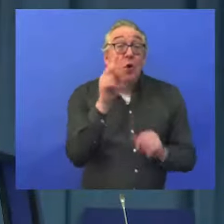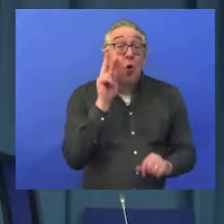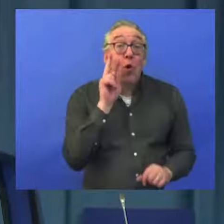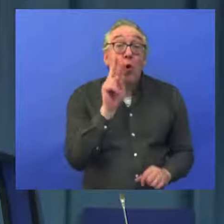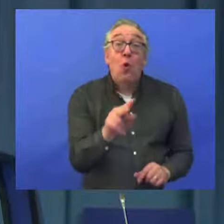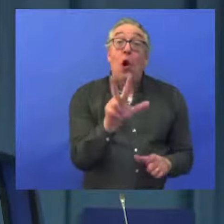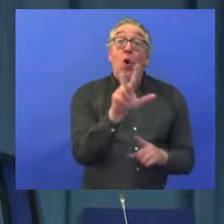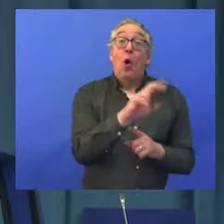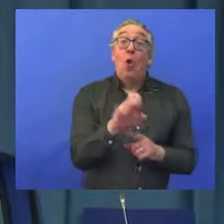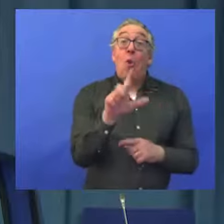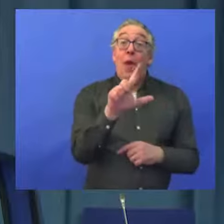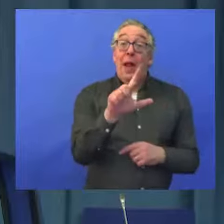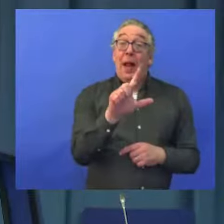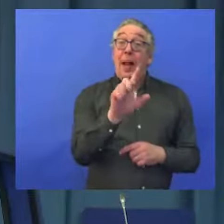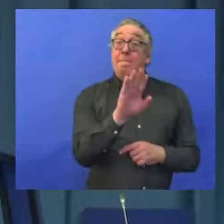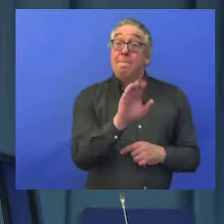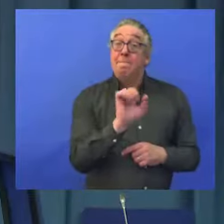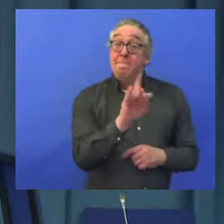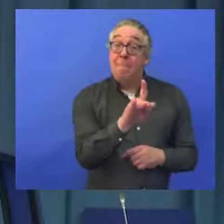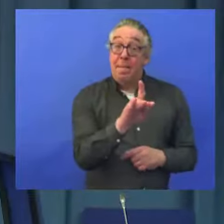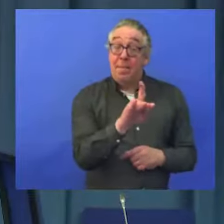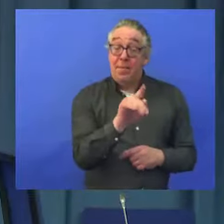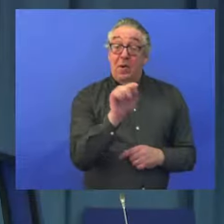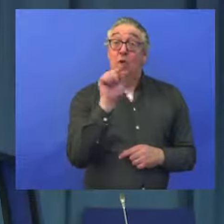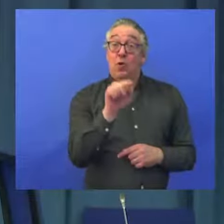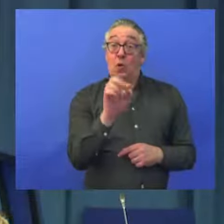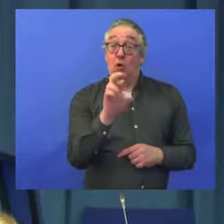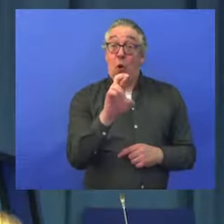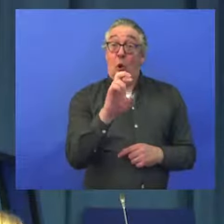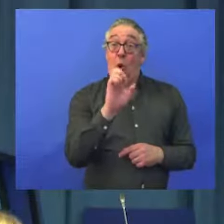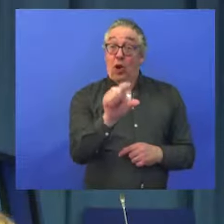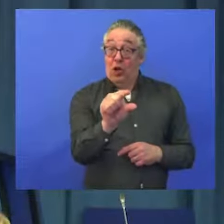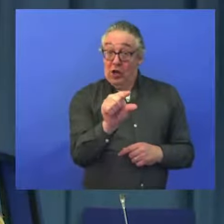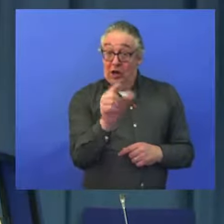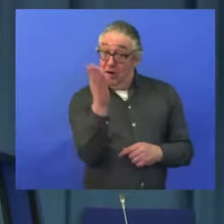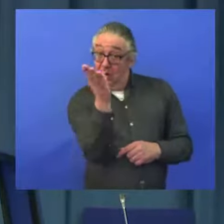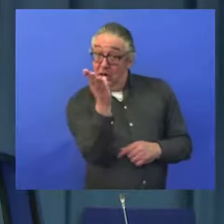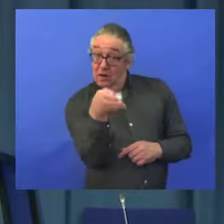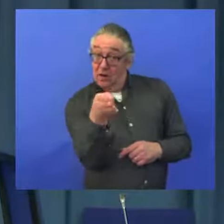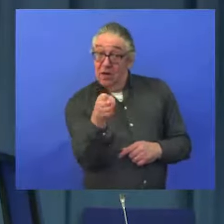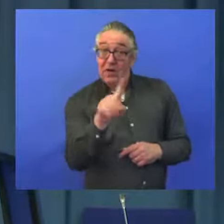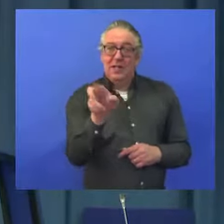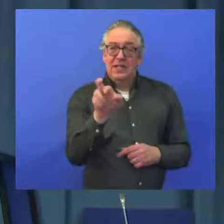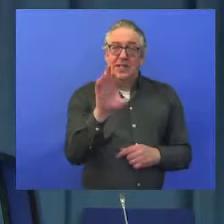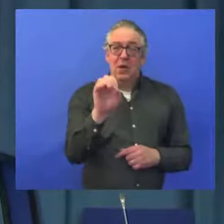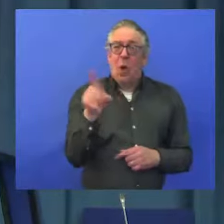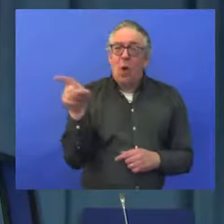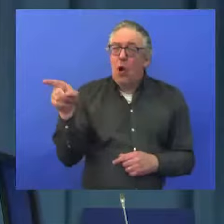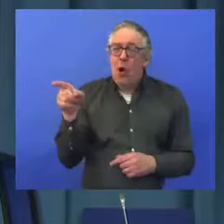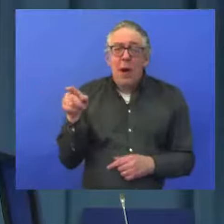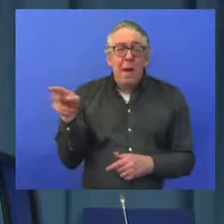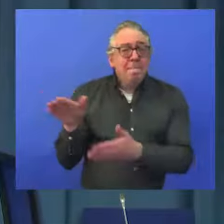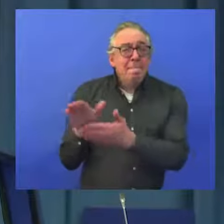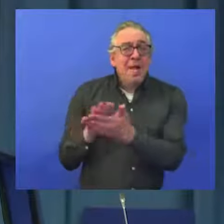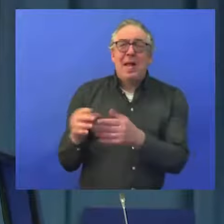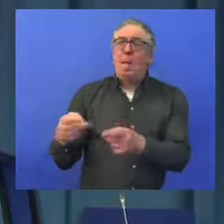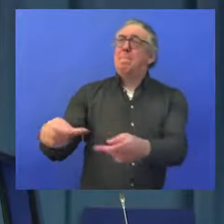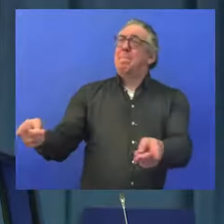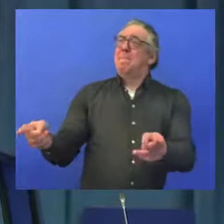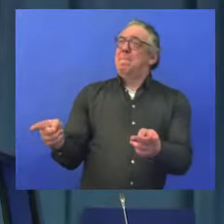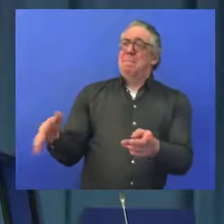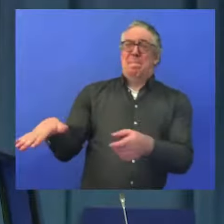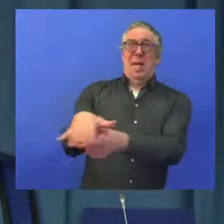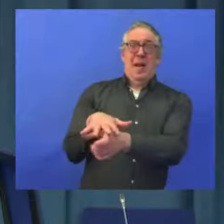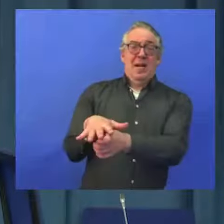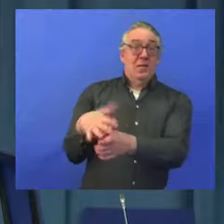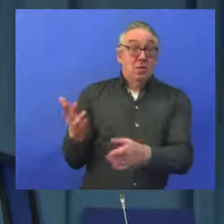wheelmap.org/0, the word zero. Now, just be really clear, what do you mean by places? Is it parks? Is it